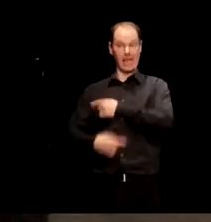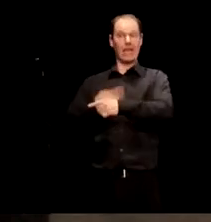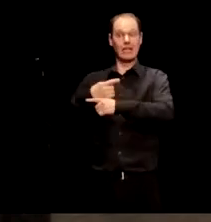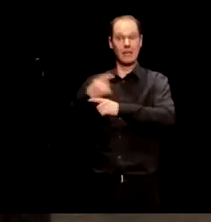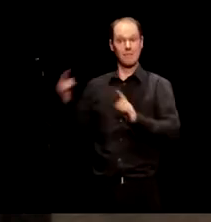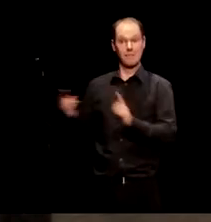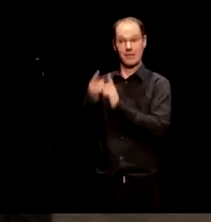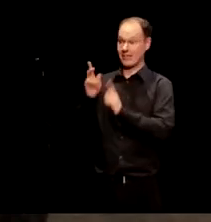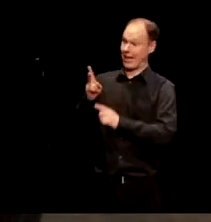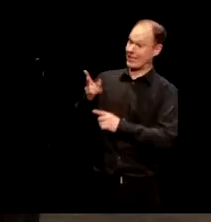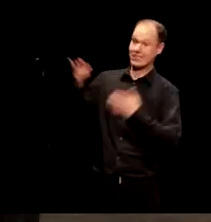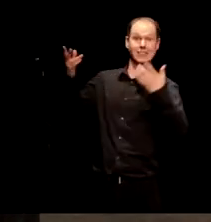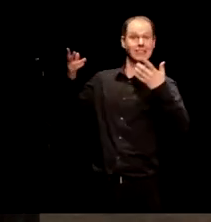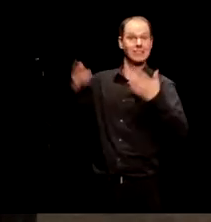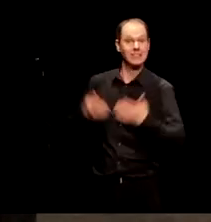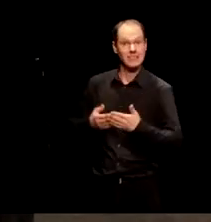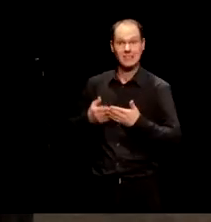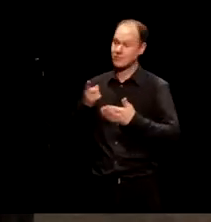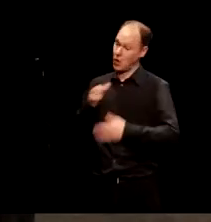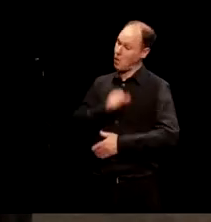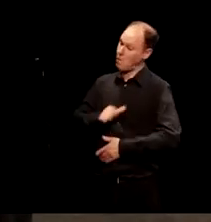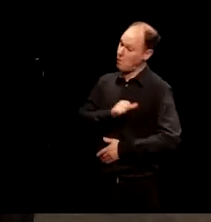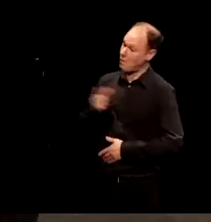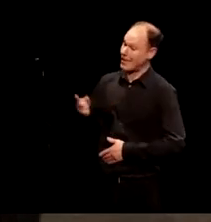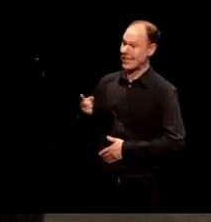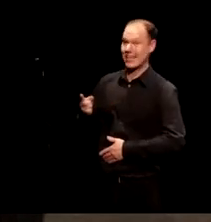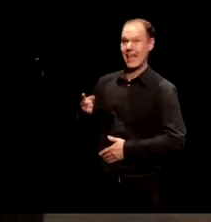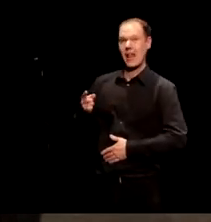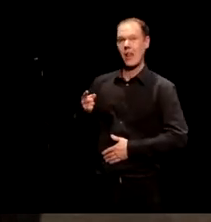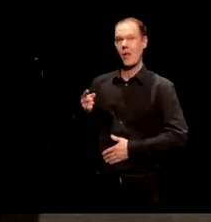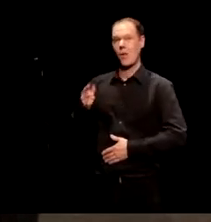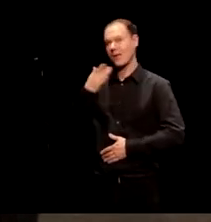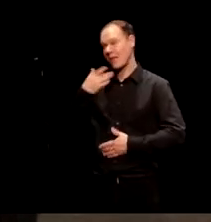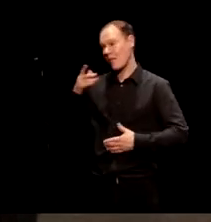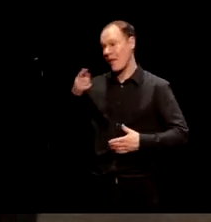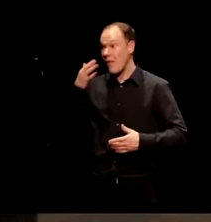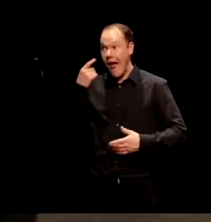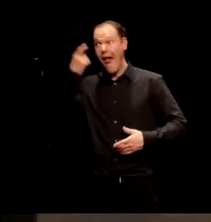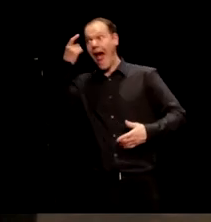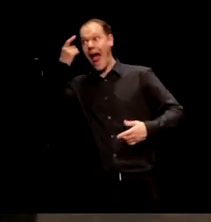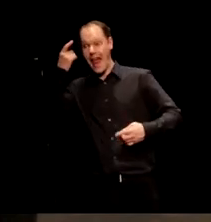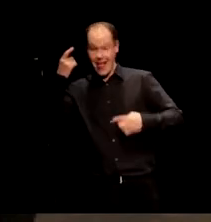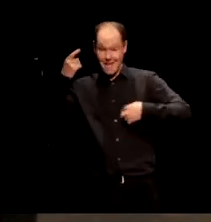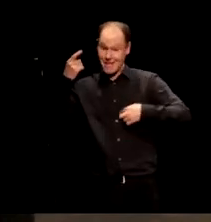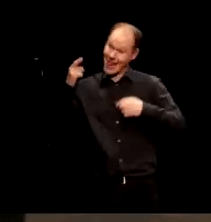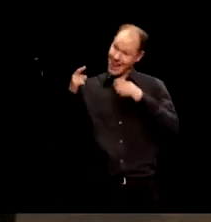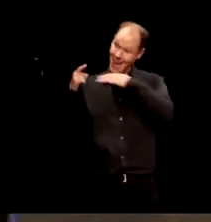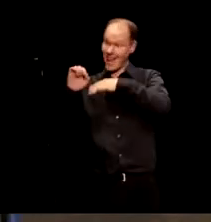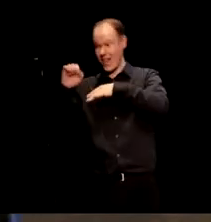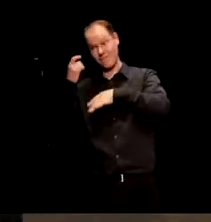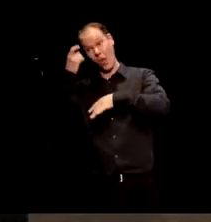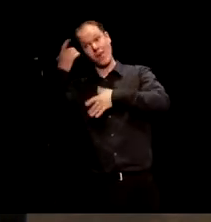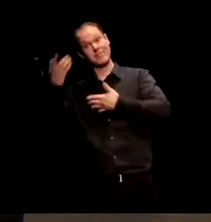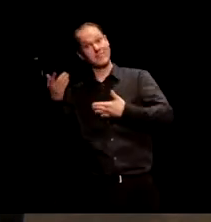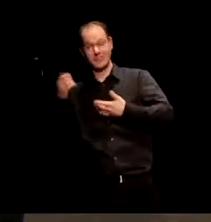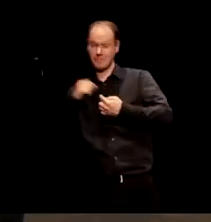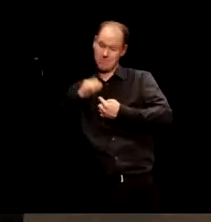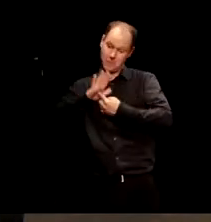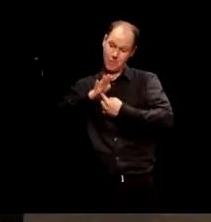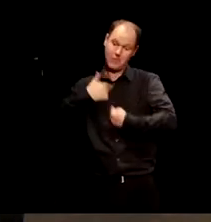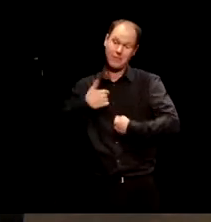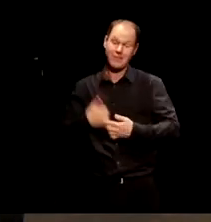again. If you would only promise to let me be the first thing in your thoughts. It would mean such a lot to me.